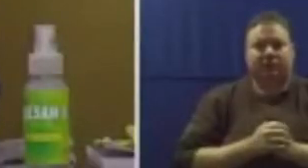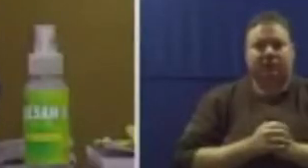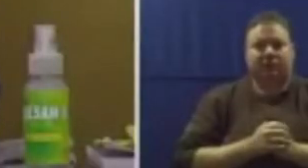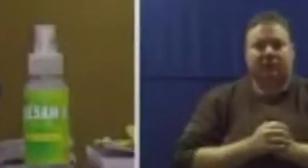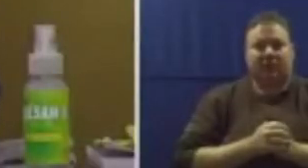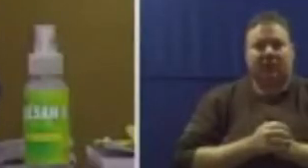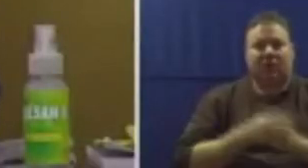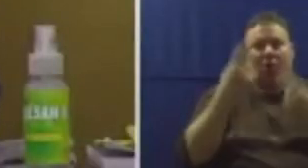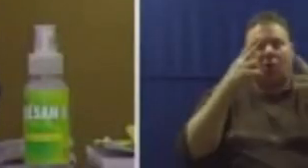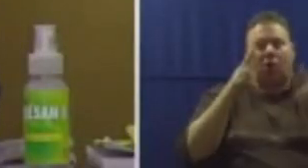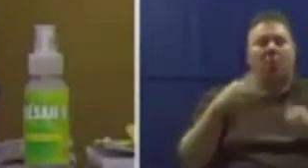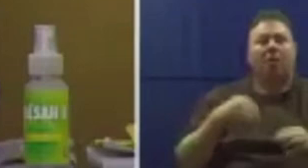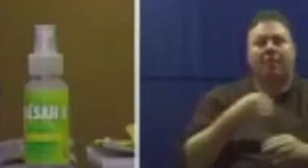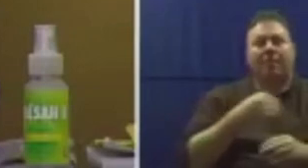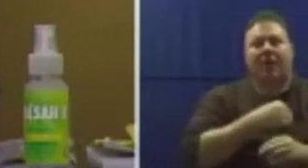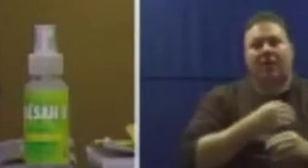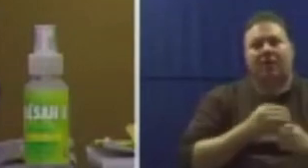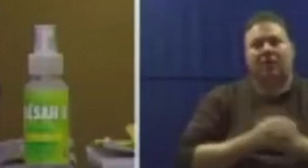Honorable Member,